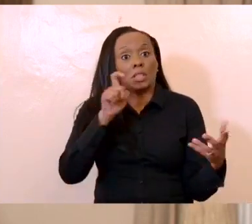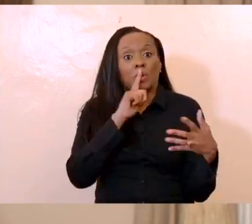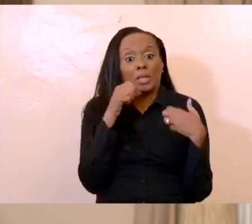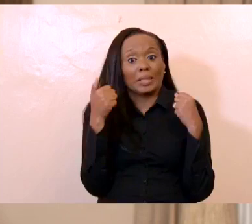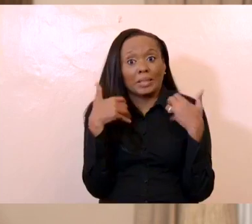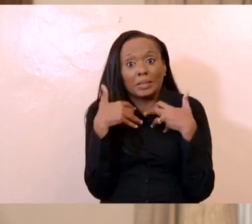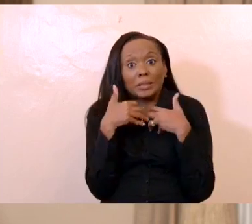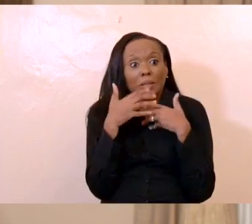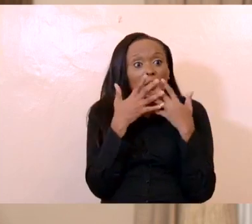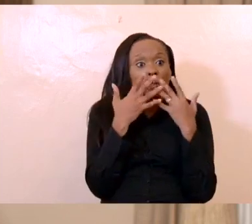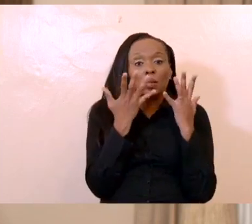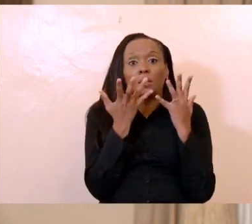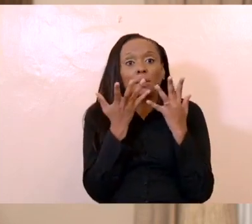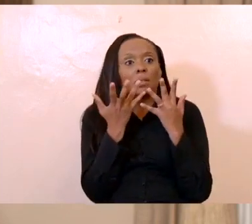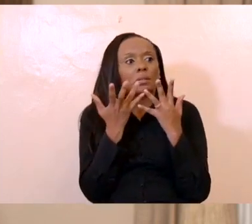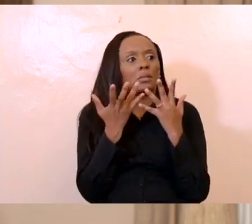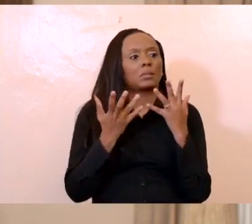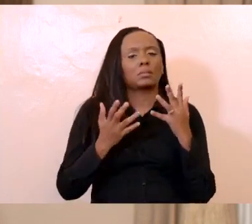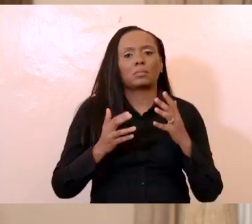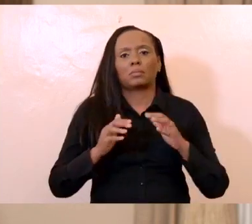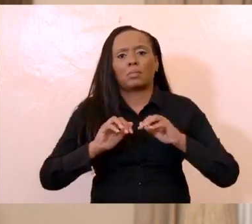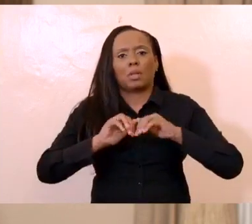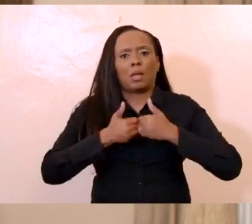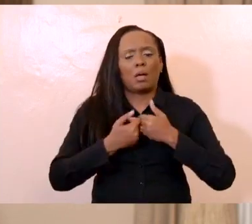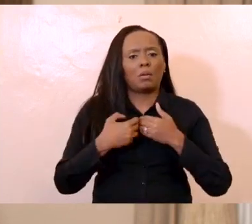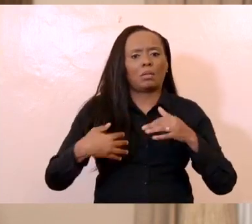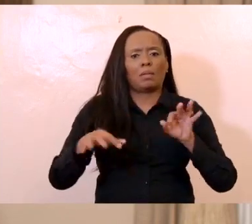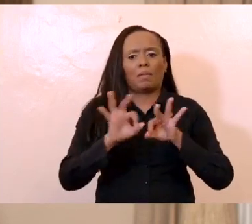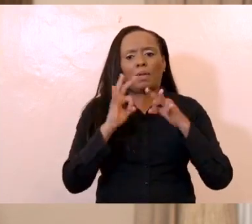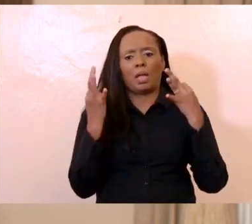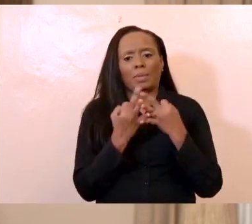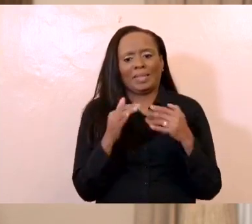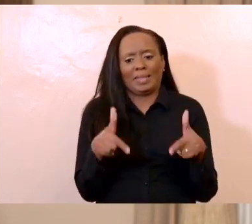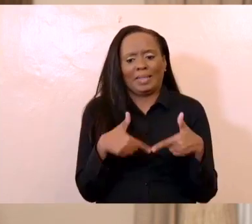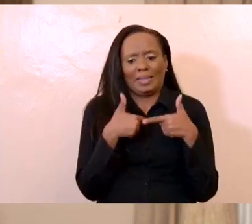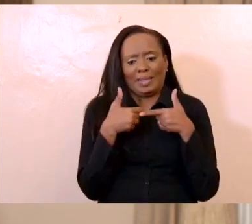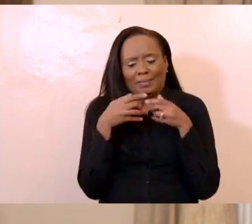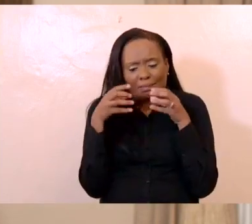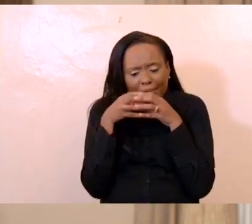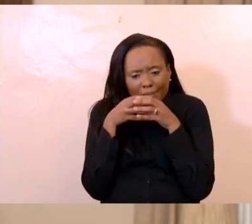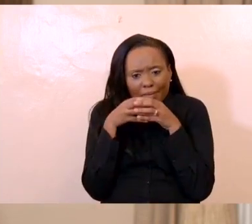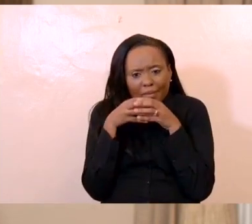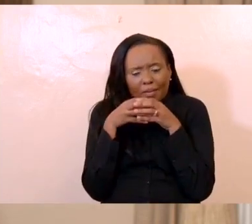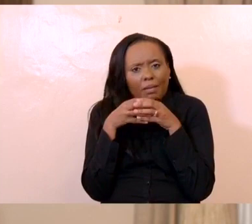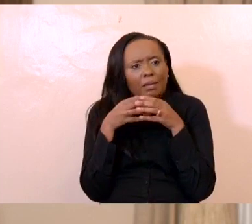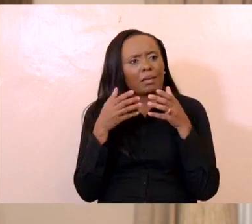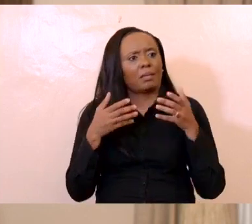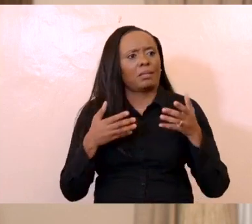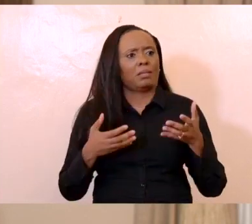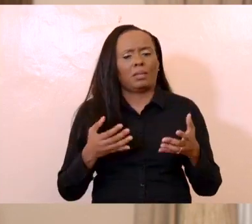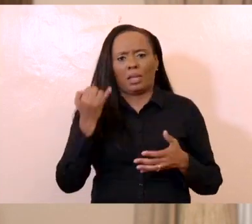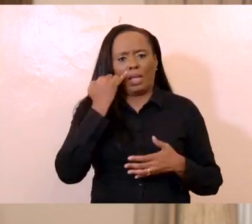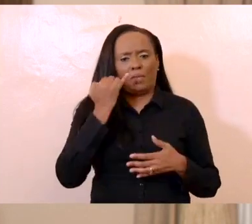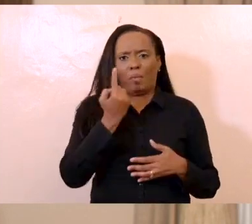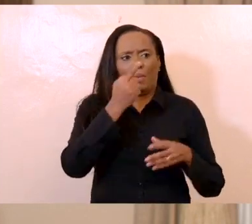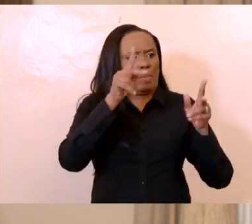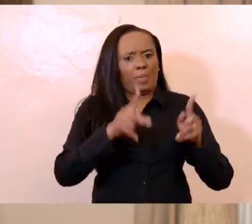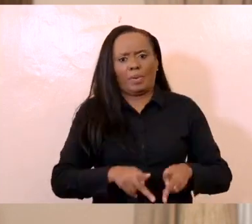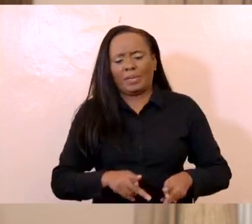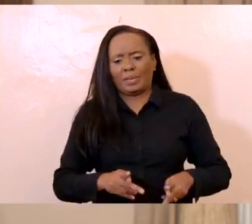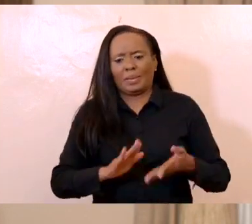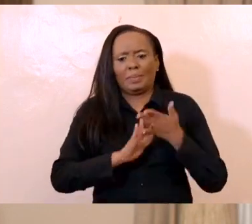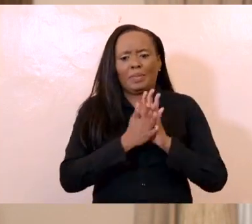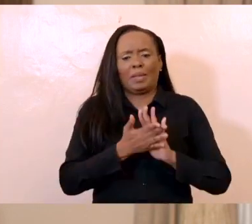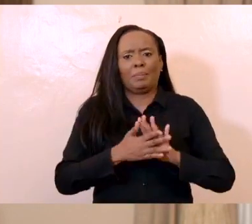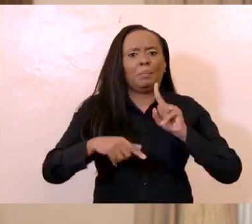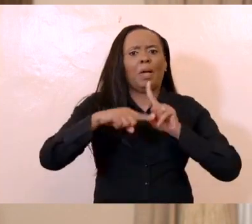be? How do families living in close contact react when, there is somebody who in the family who may